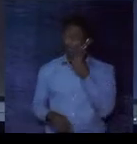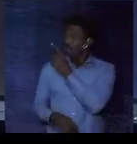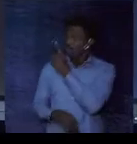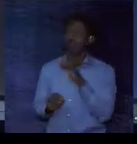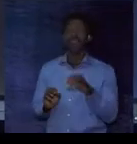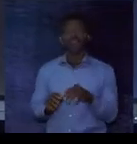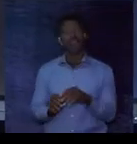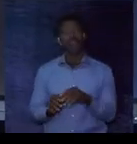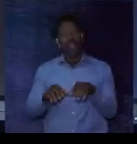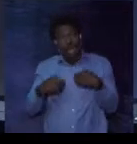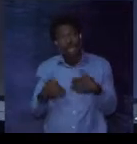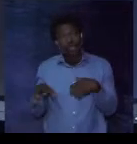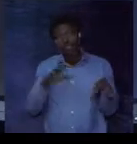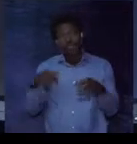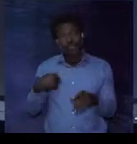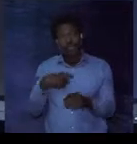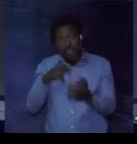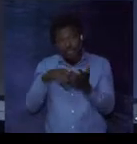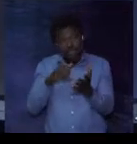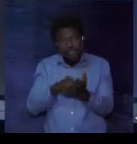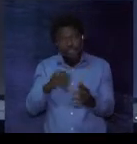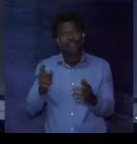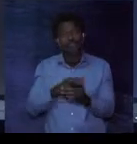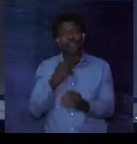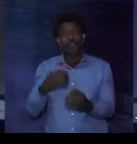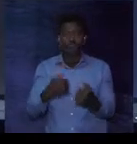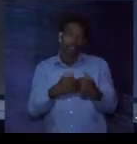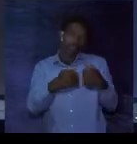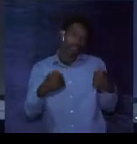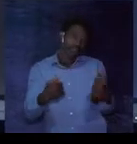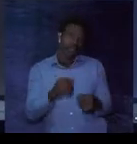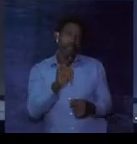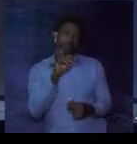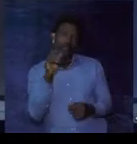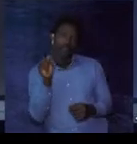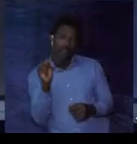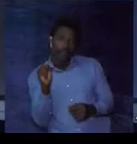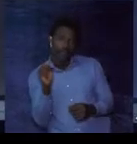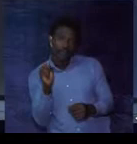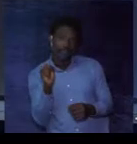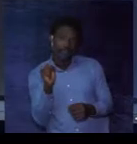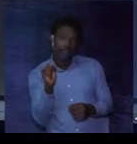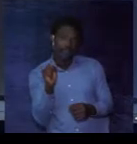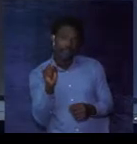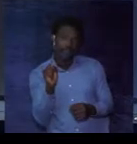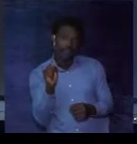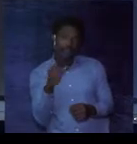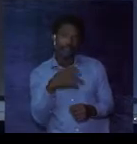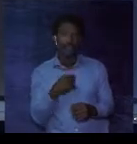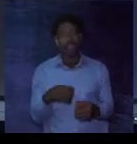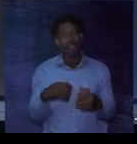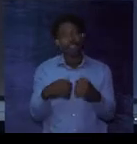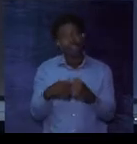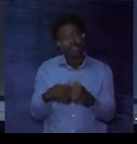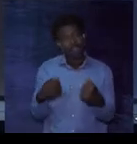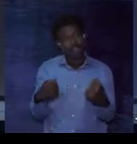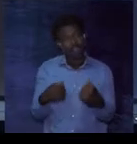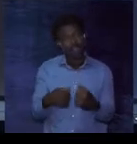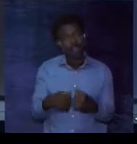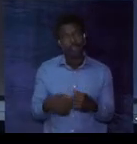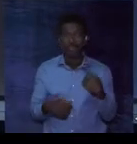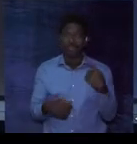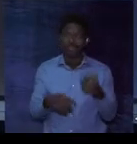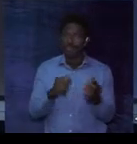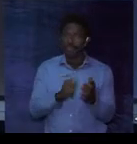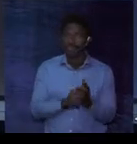300,421. How do we read this number? Well, the first thing to do is to first separate the ones for the ones. Separate the digits